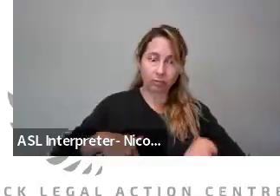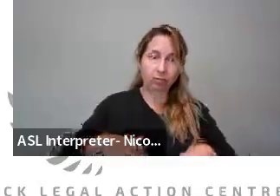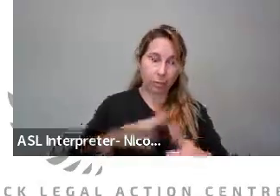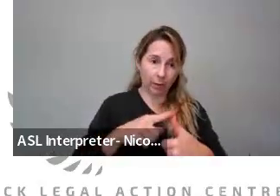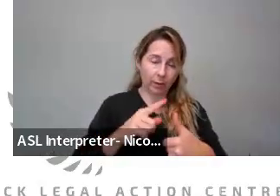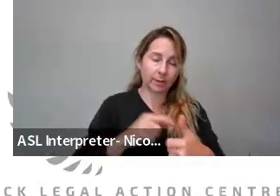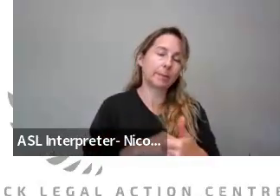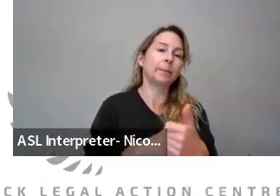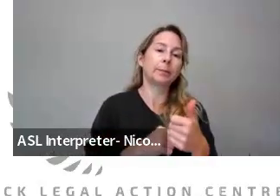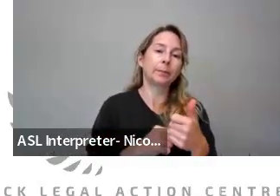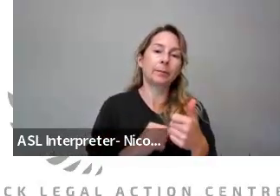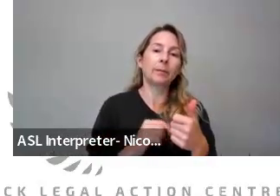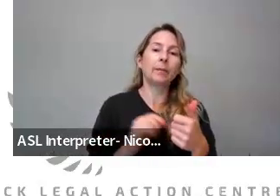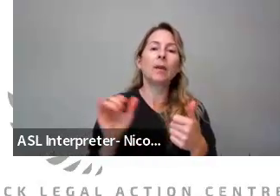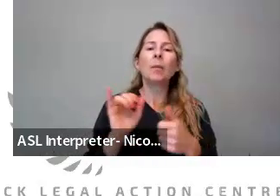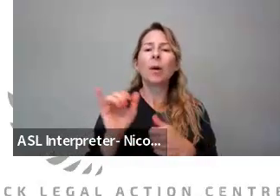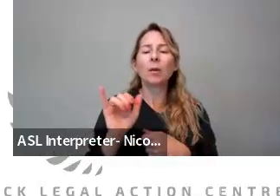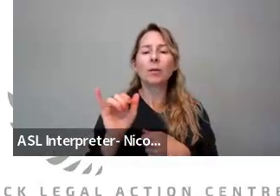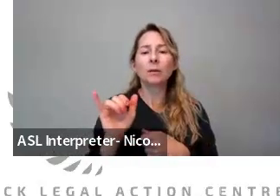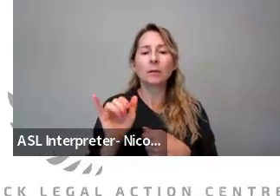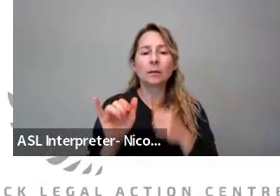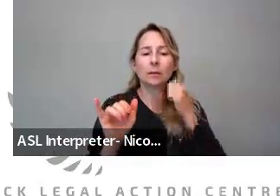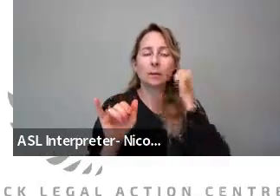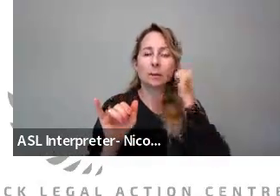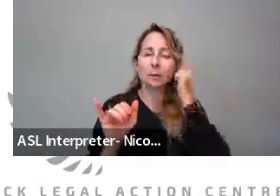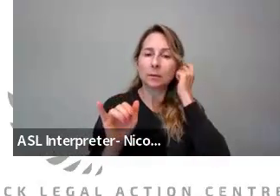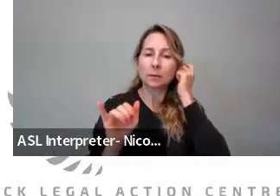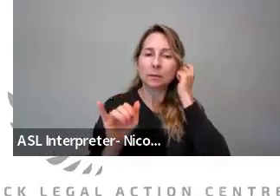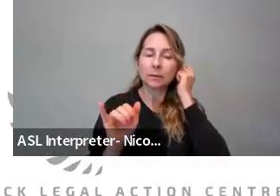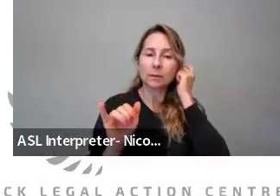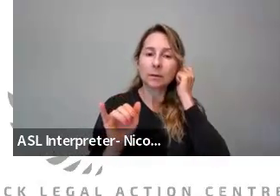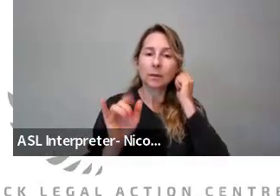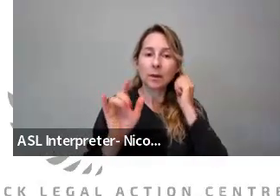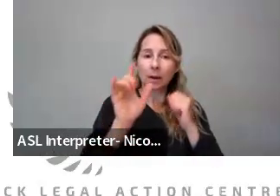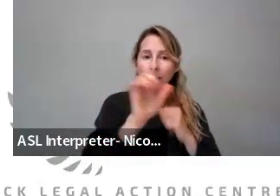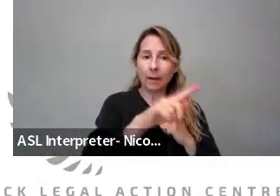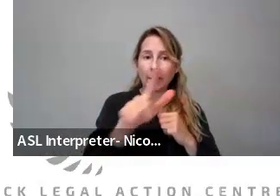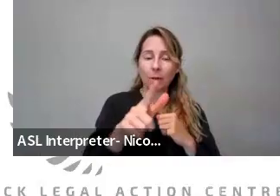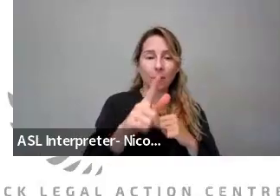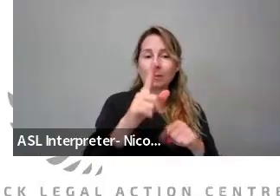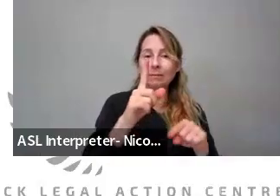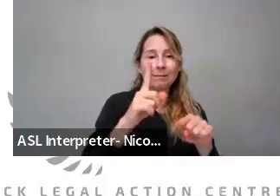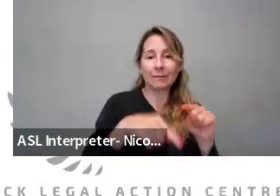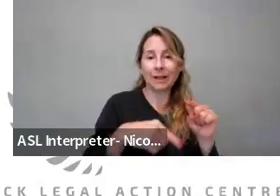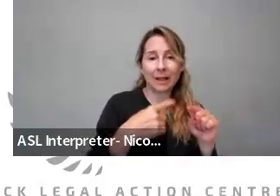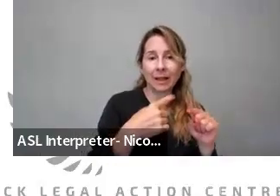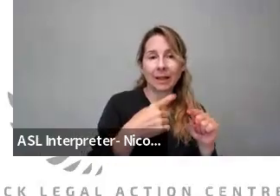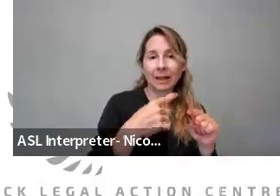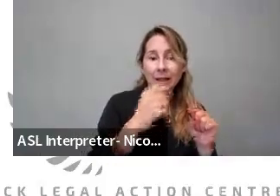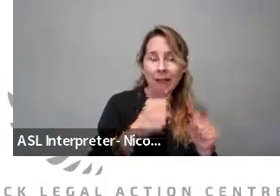thing. But also keep in mind that the landlord can say no if it